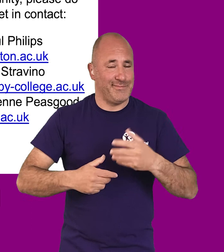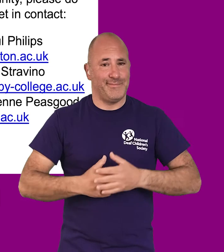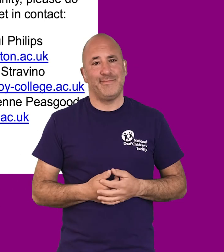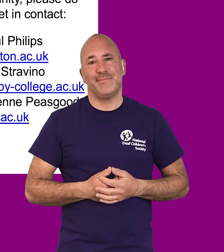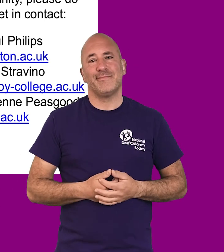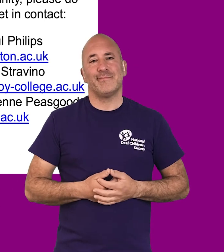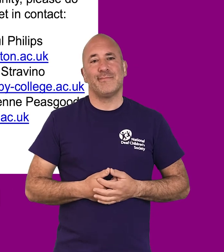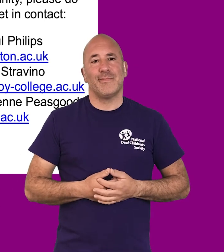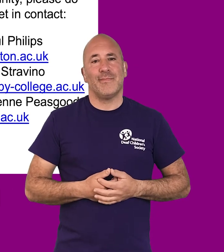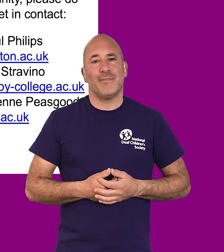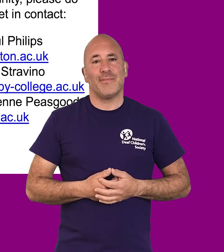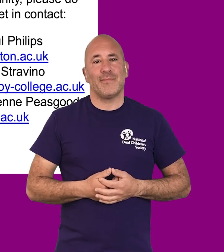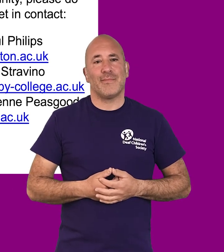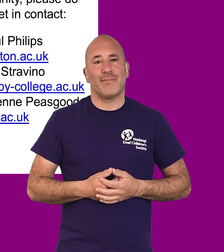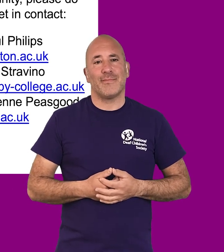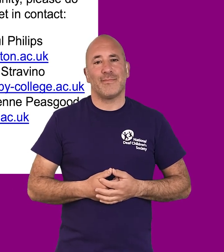screen.